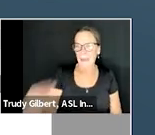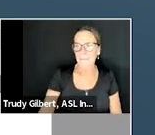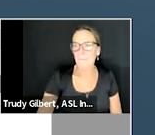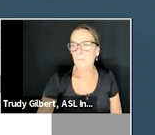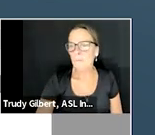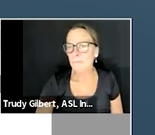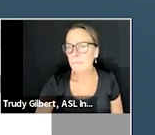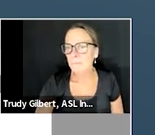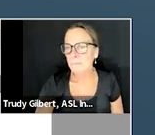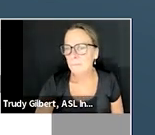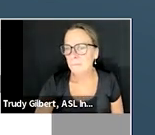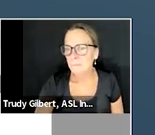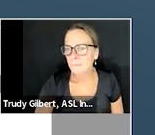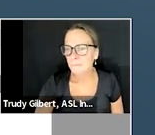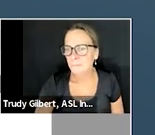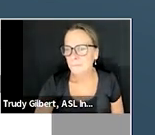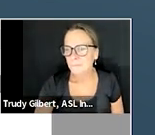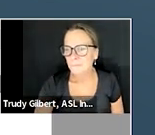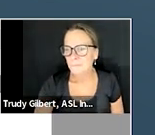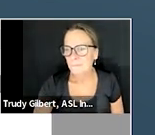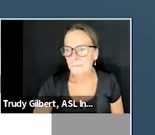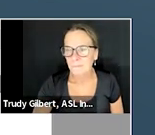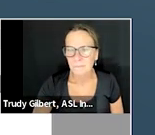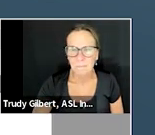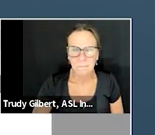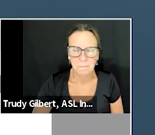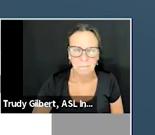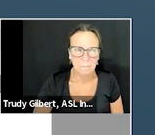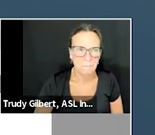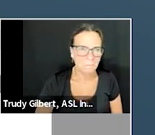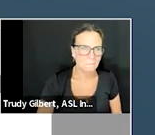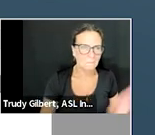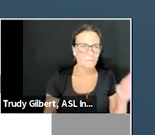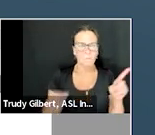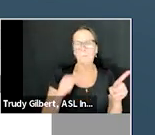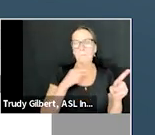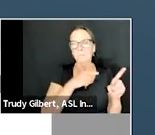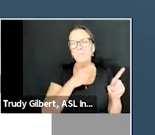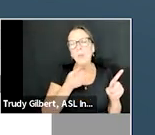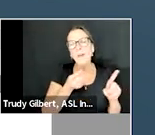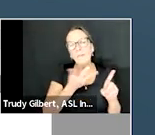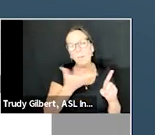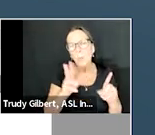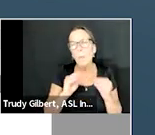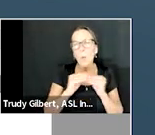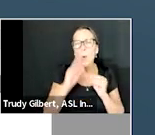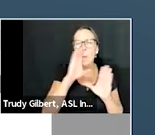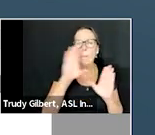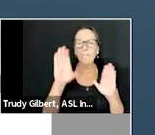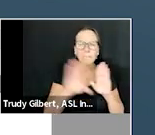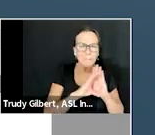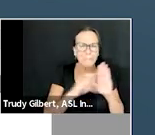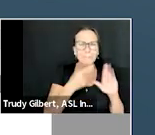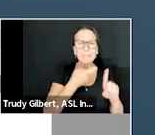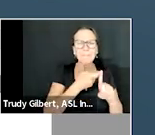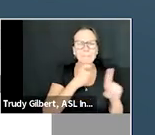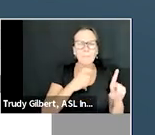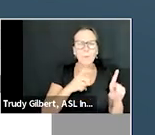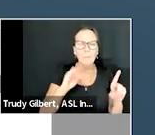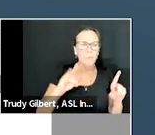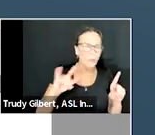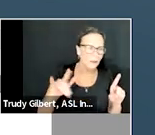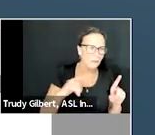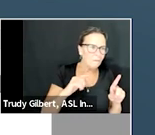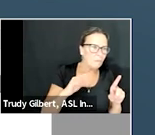And on this slide, there are two more photos from trails. One is the Fort River